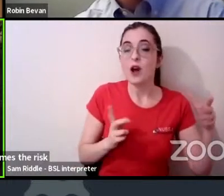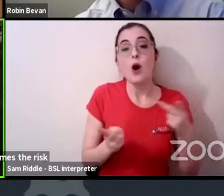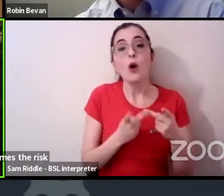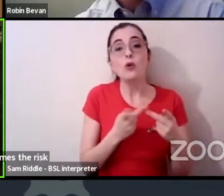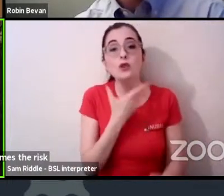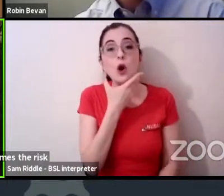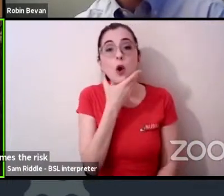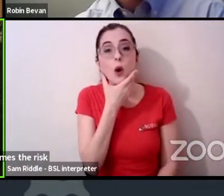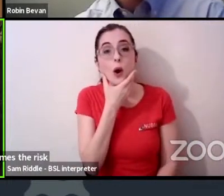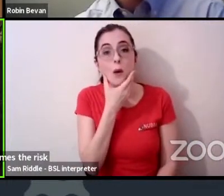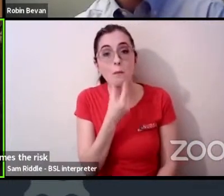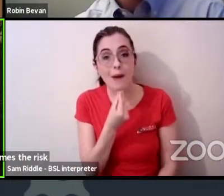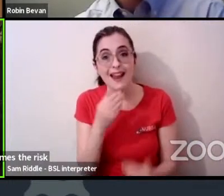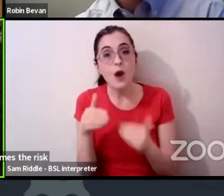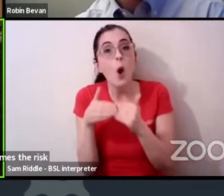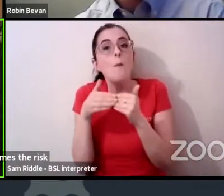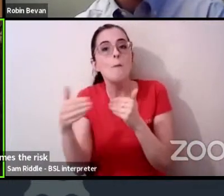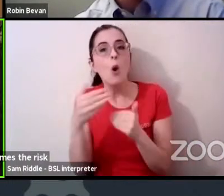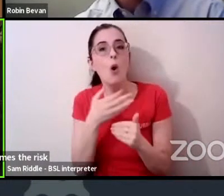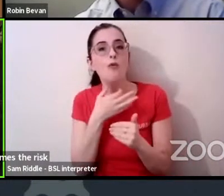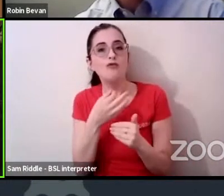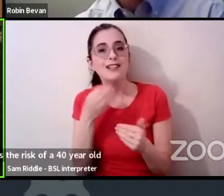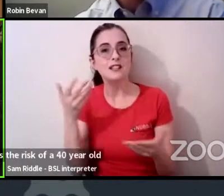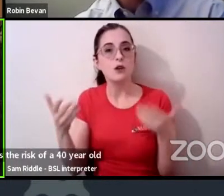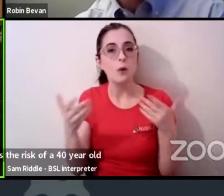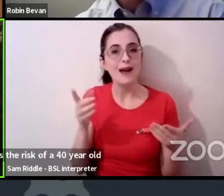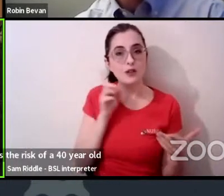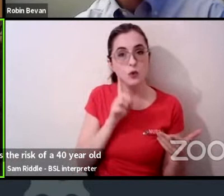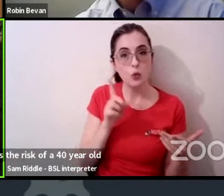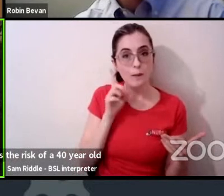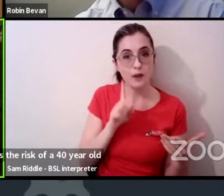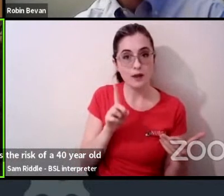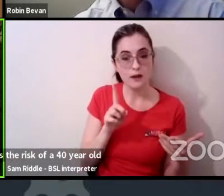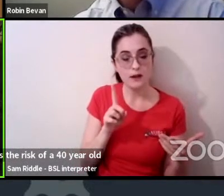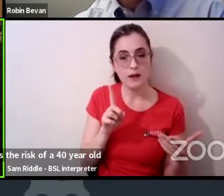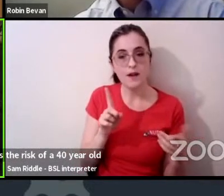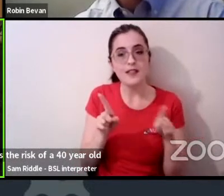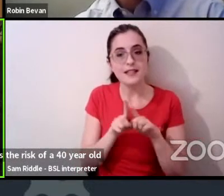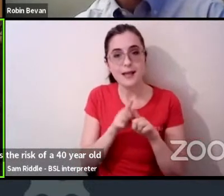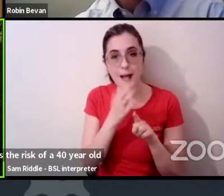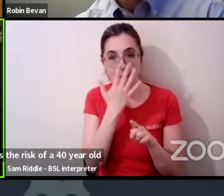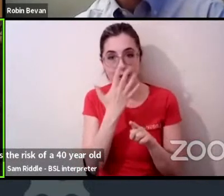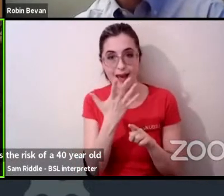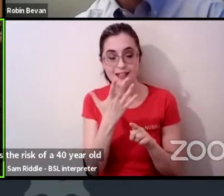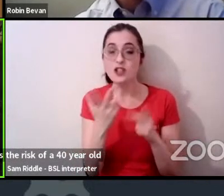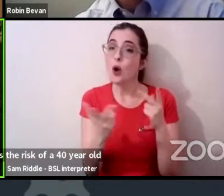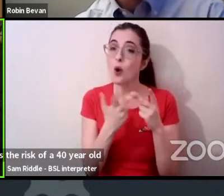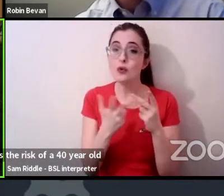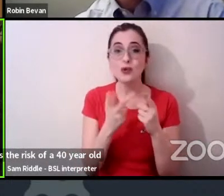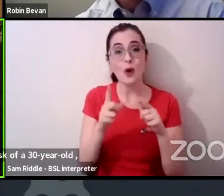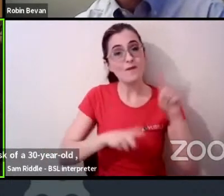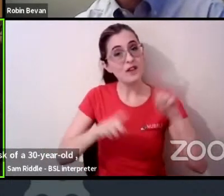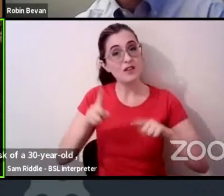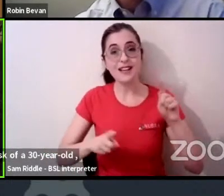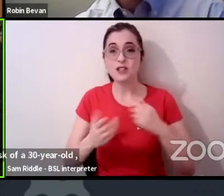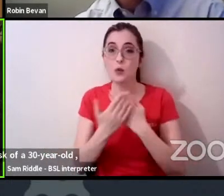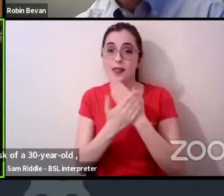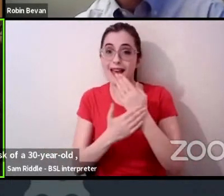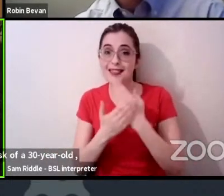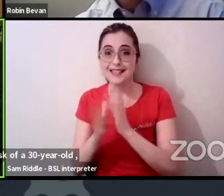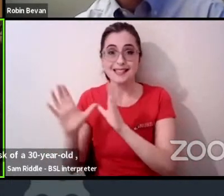about 50% more risk than women in the same age groups, and there are the variations with ethnicity that we've heard